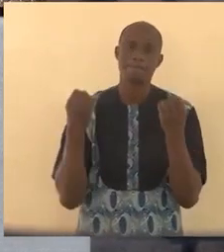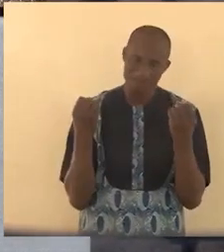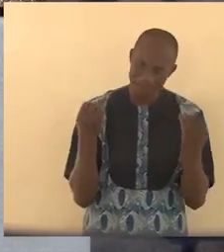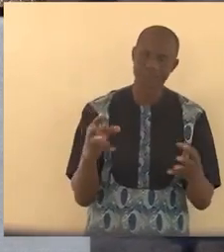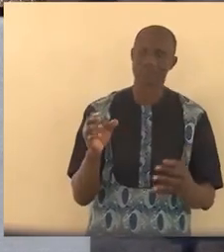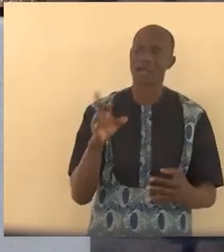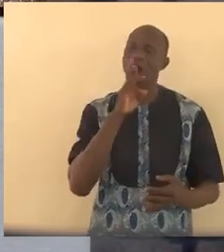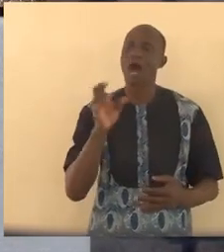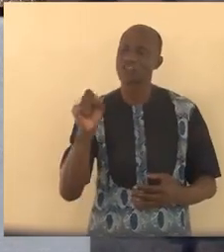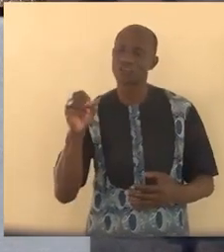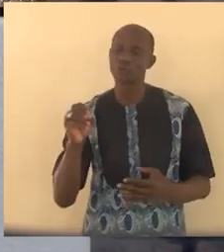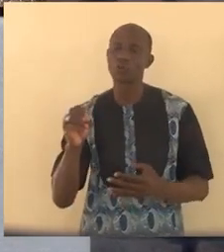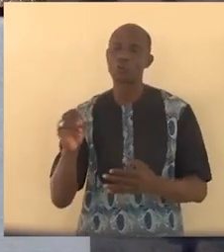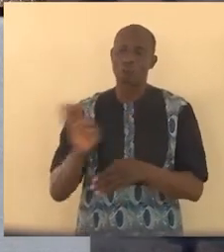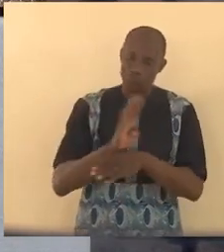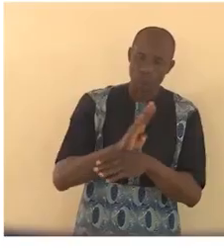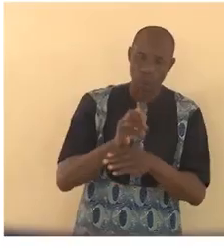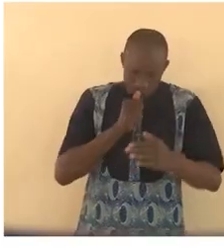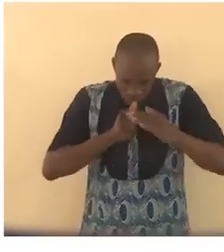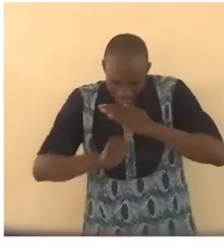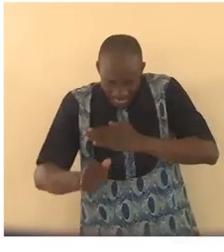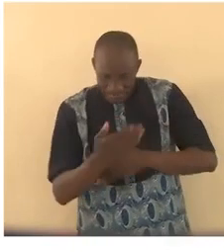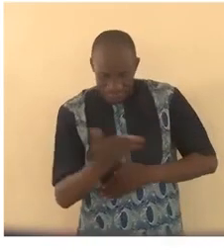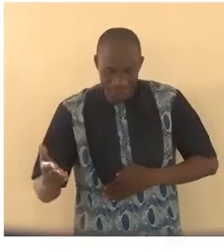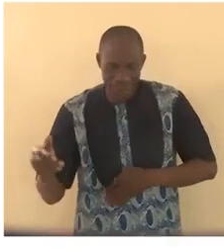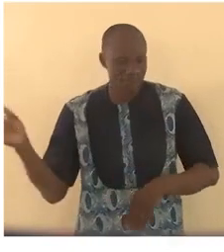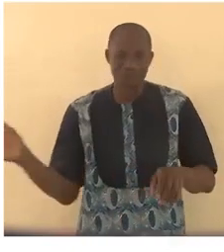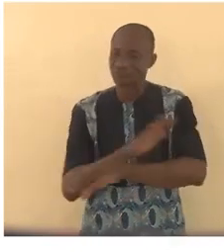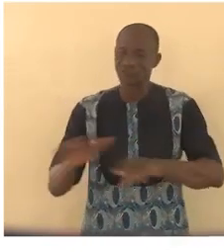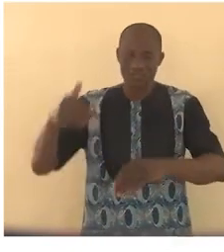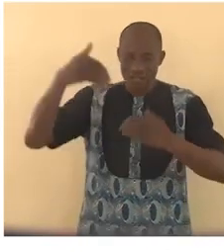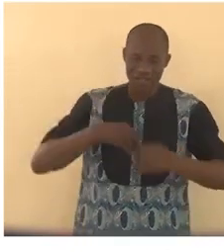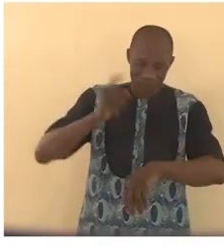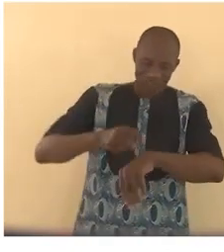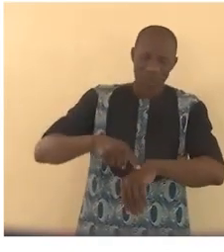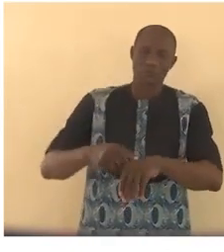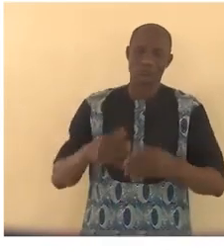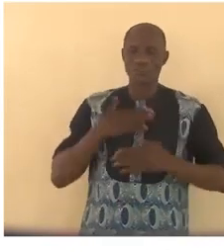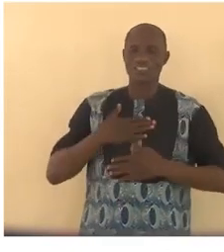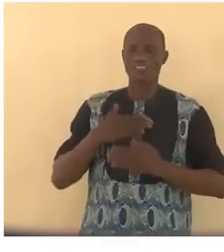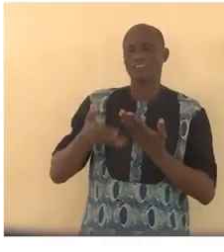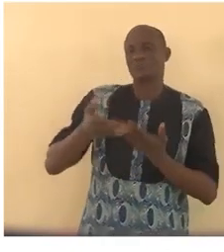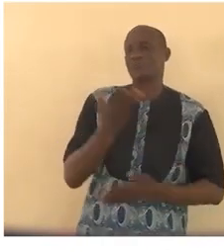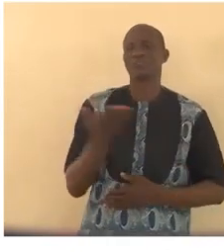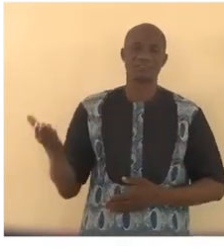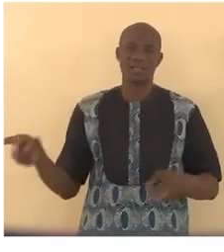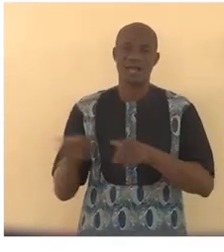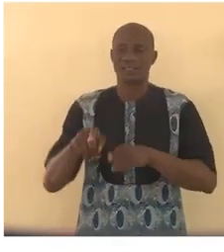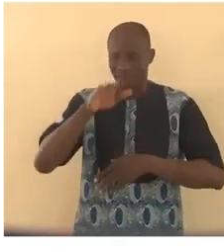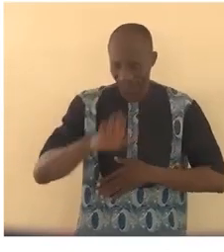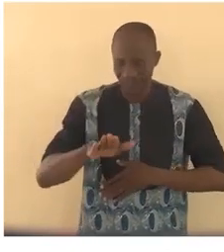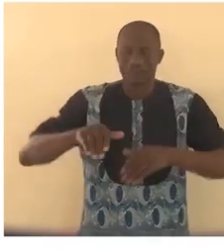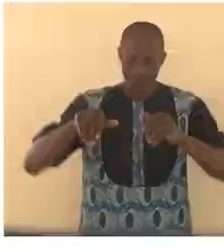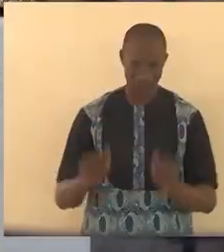Many are so busy hoarding possessions that they have no time to enjoy the simple things of life the way a